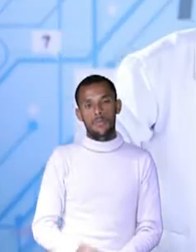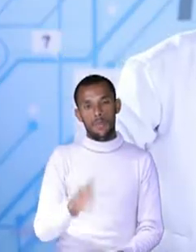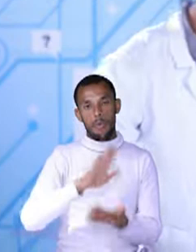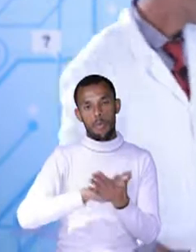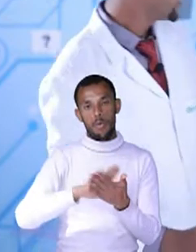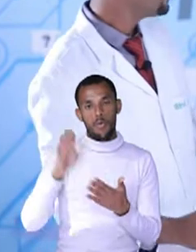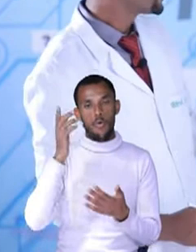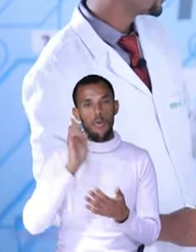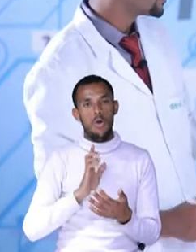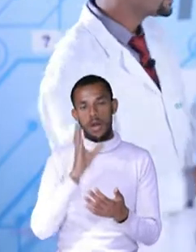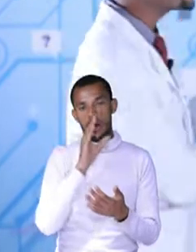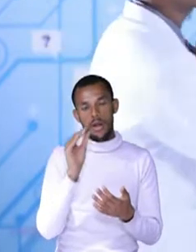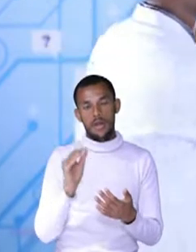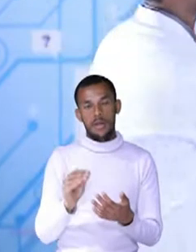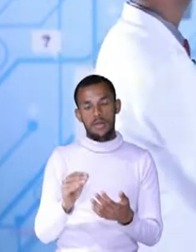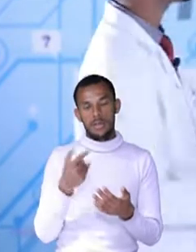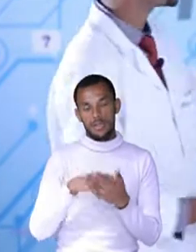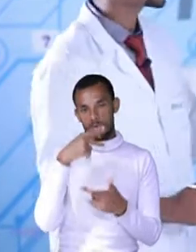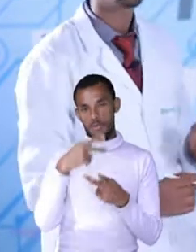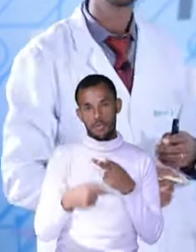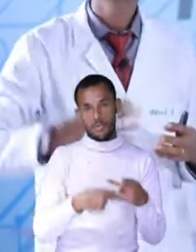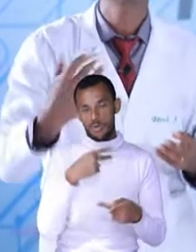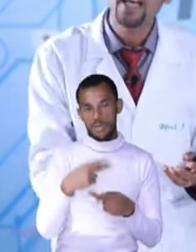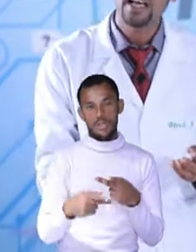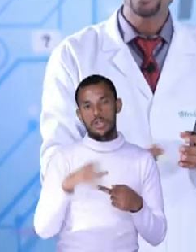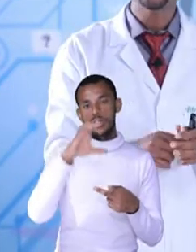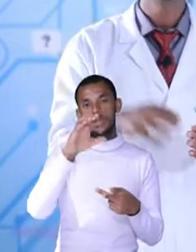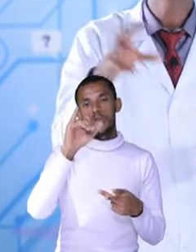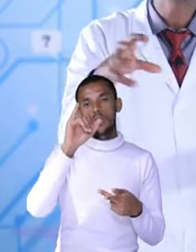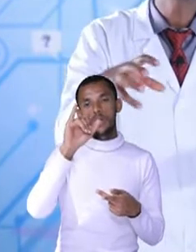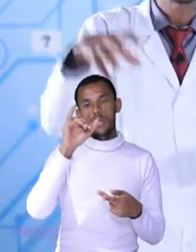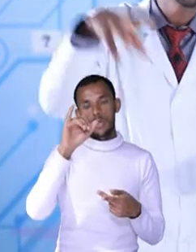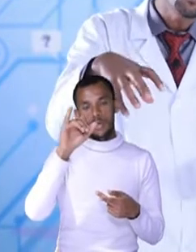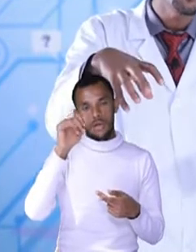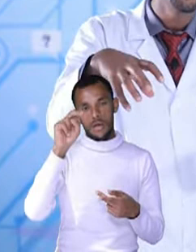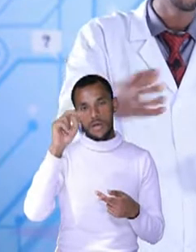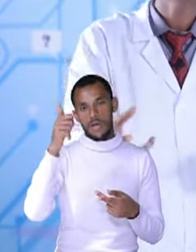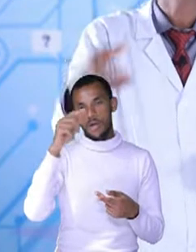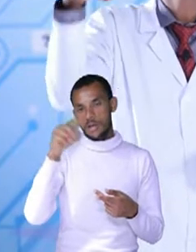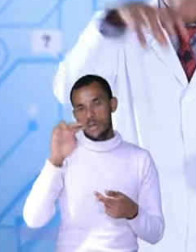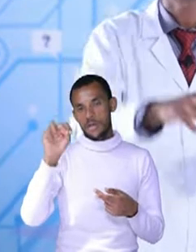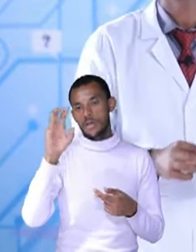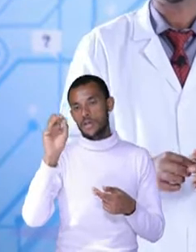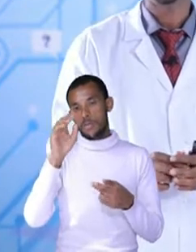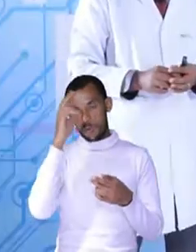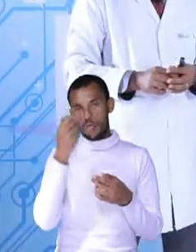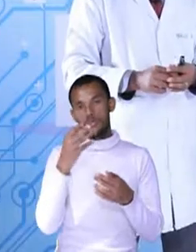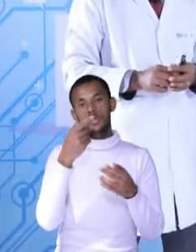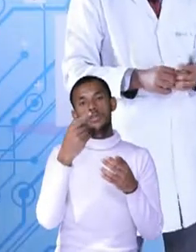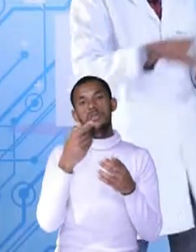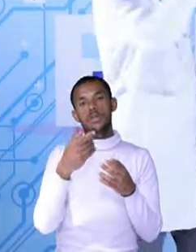Pure gold, impure gold. This process is known as cyanidation. Why cyanidation? Because of the addition of aqueous solutions of